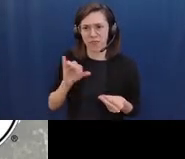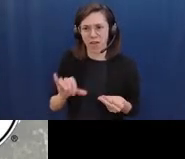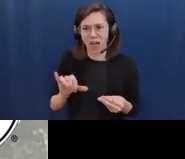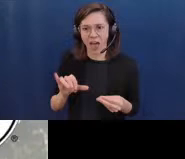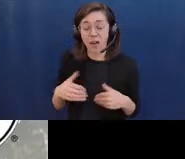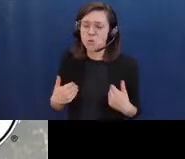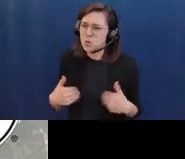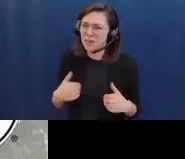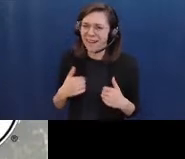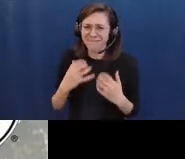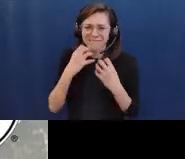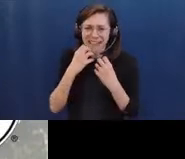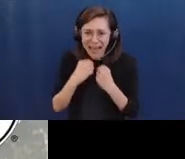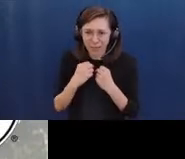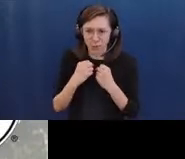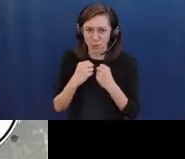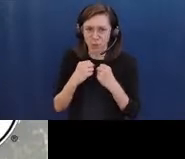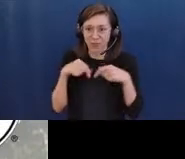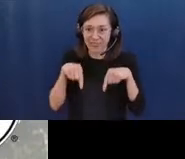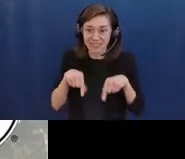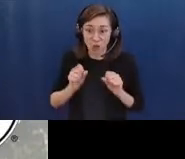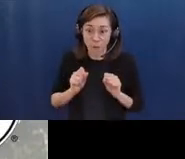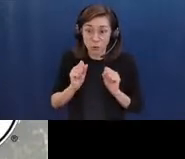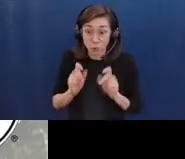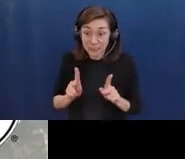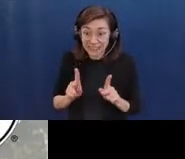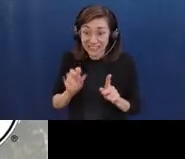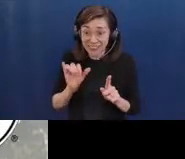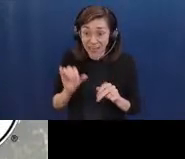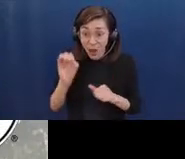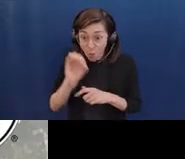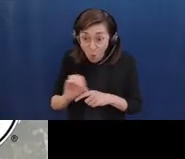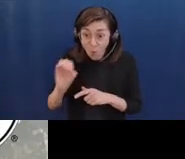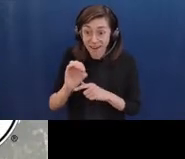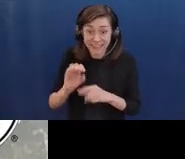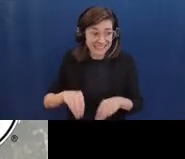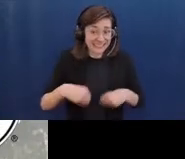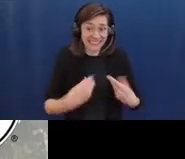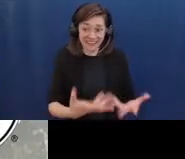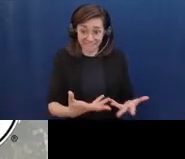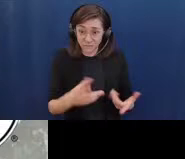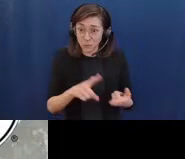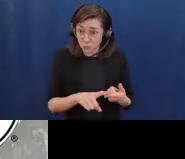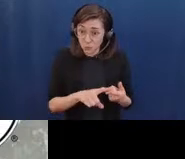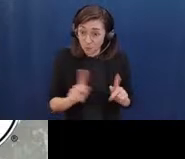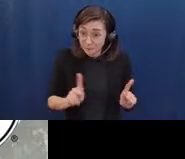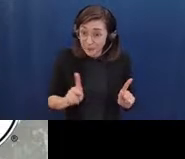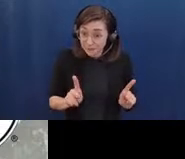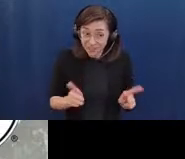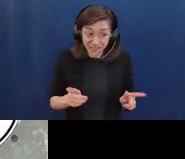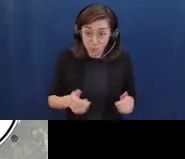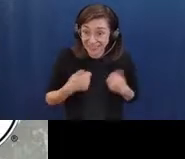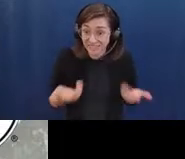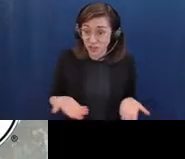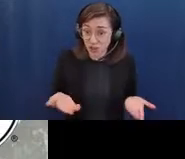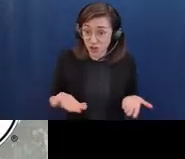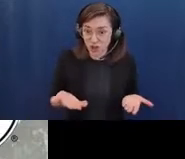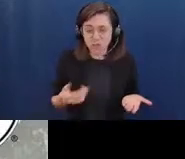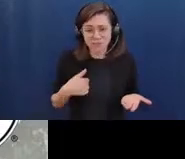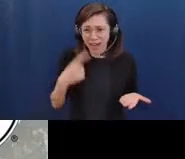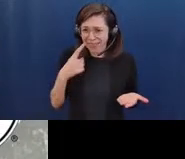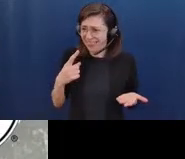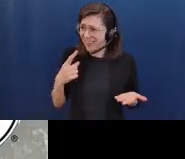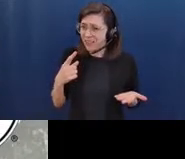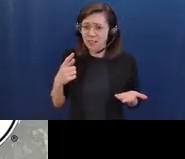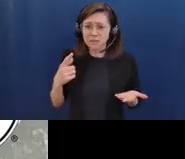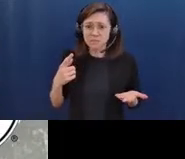value, this opportunity that Oregon affords its citizens. I think that it's a very normal